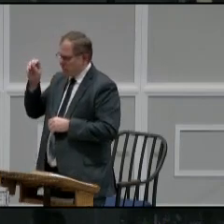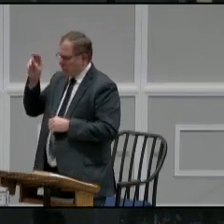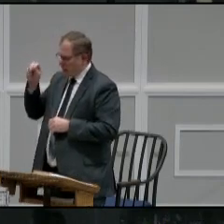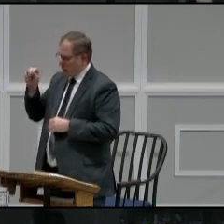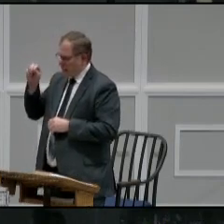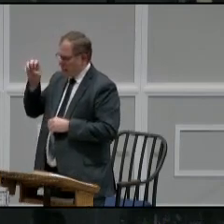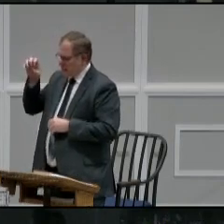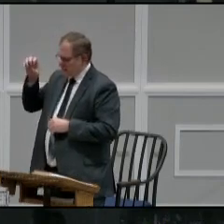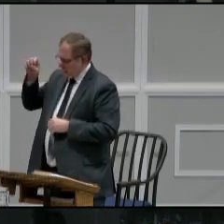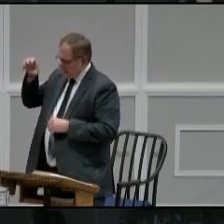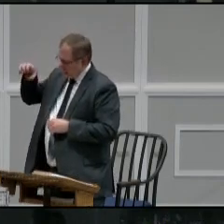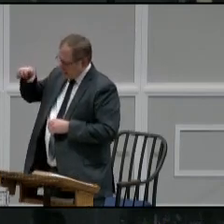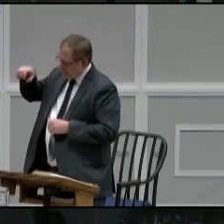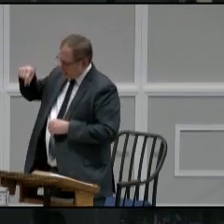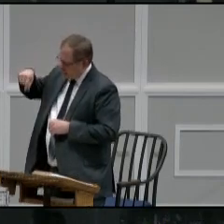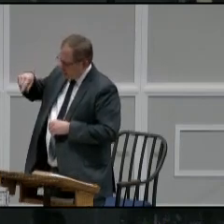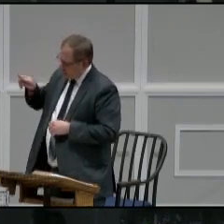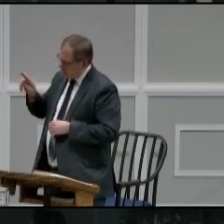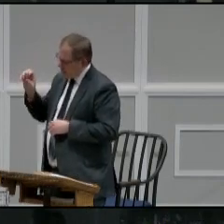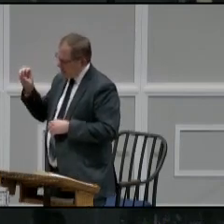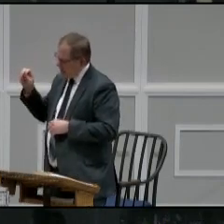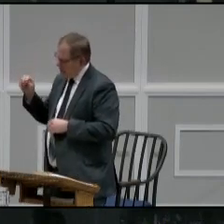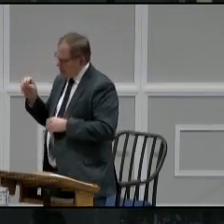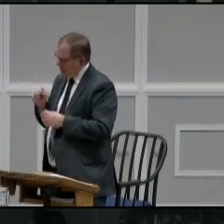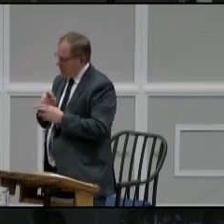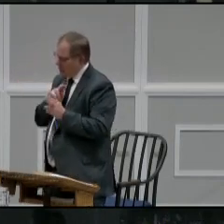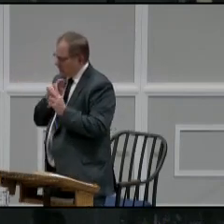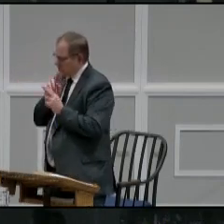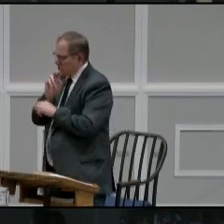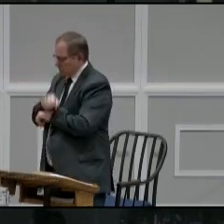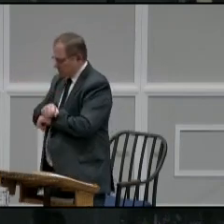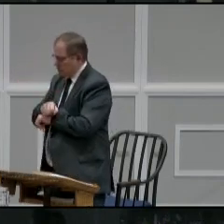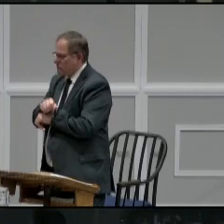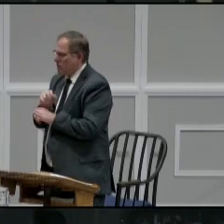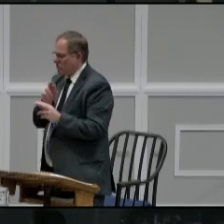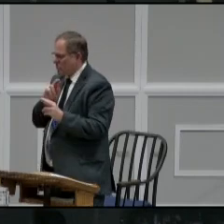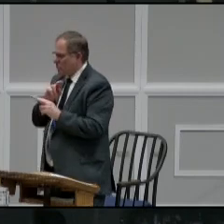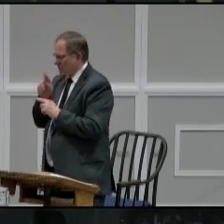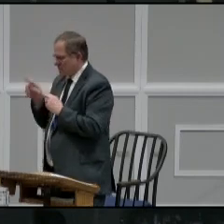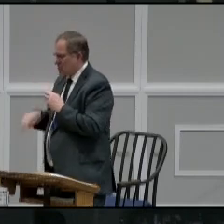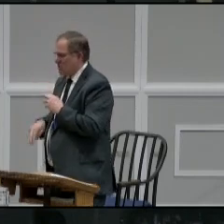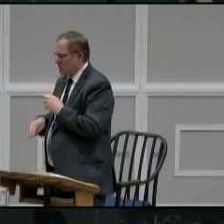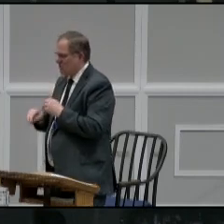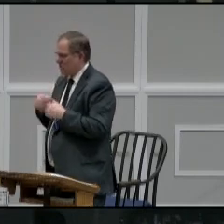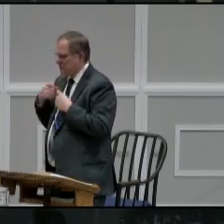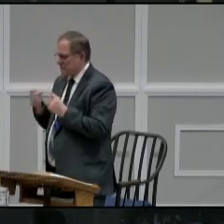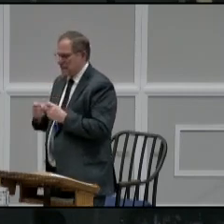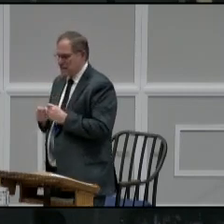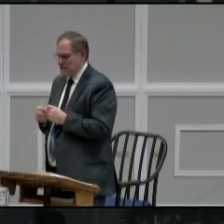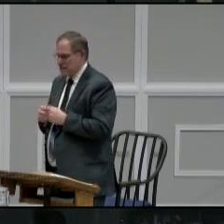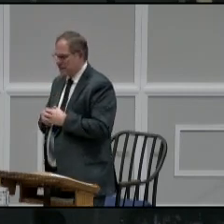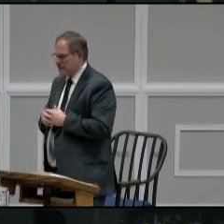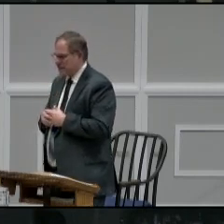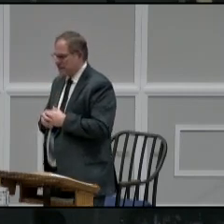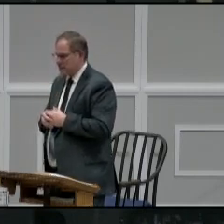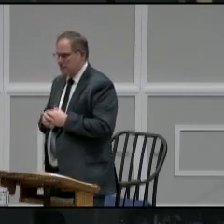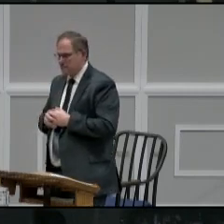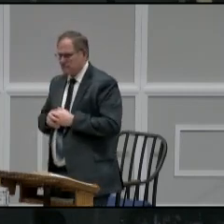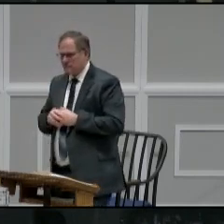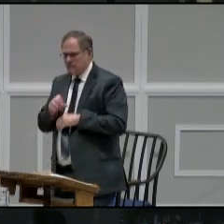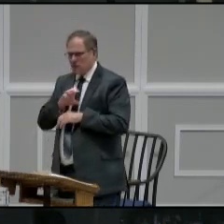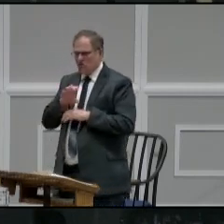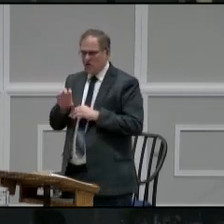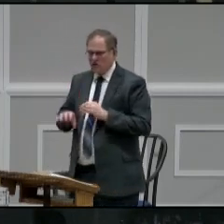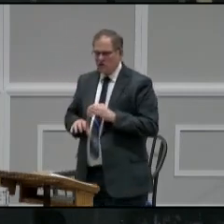You can only imagine how far it'll go. And like the ripples in a stream, they always go further than you can imagine.